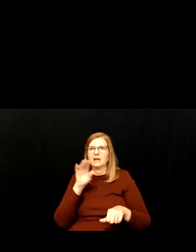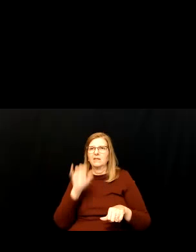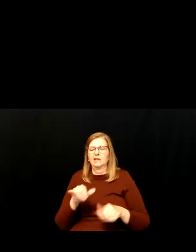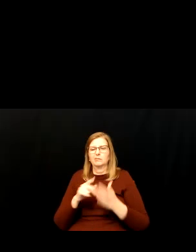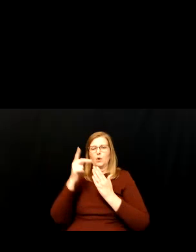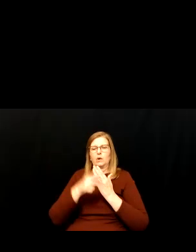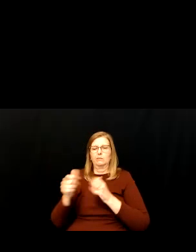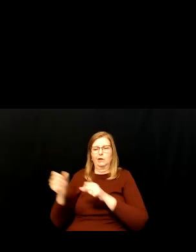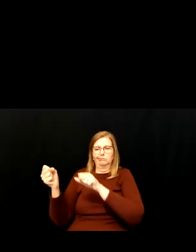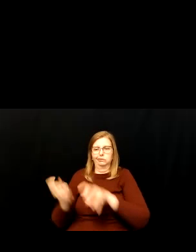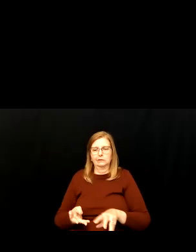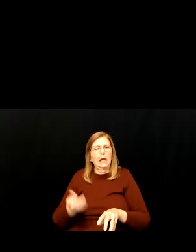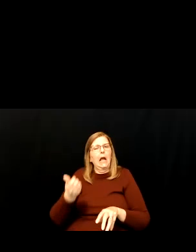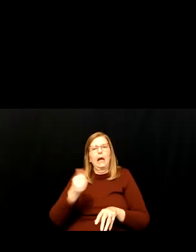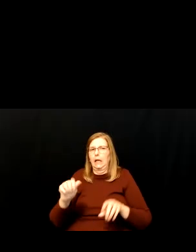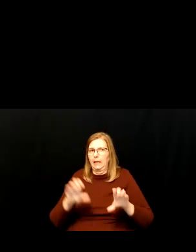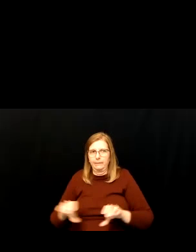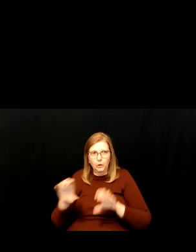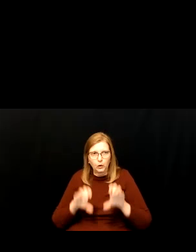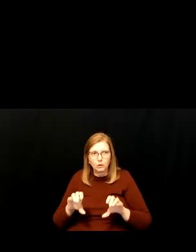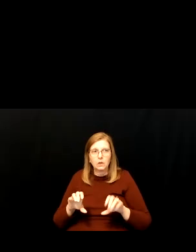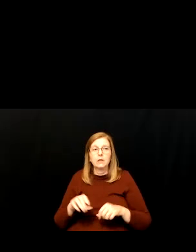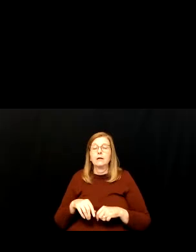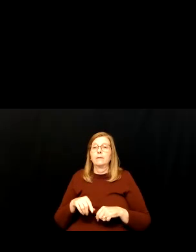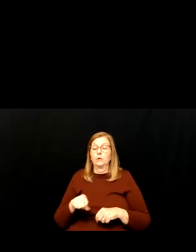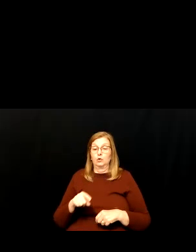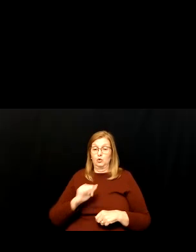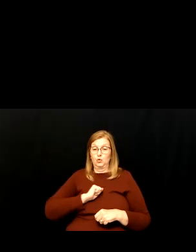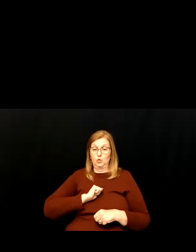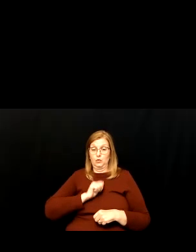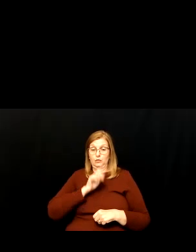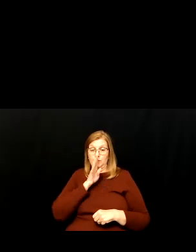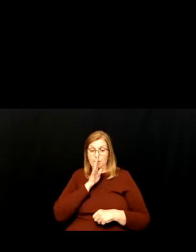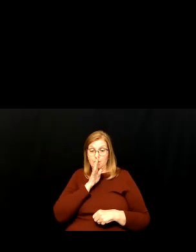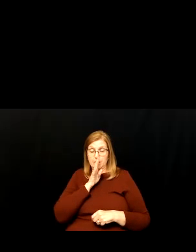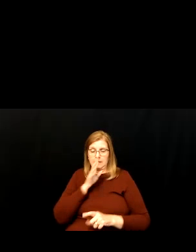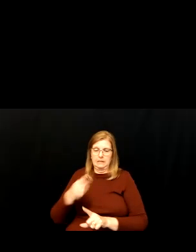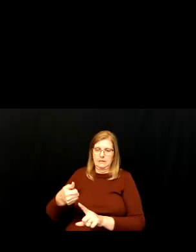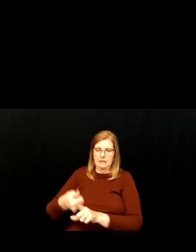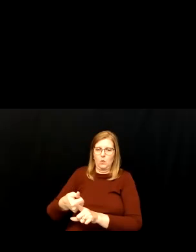you can put onto any computer, and you talk into it, and then it will